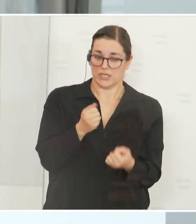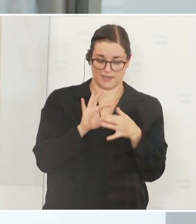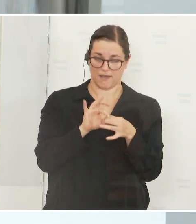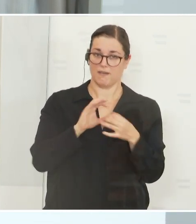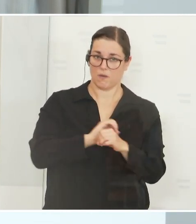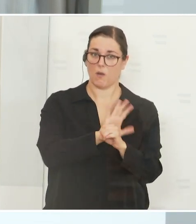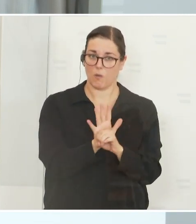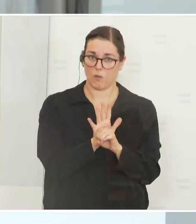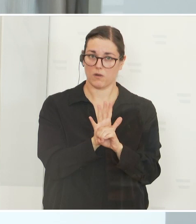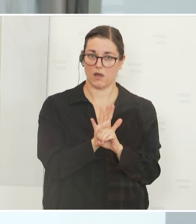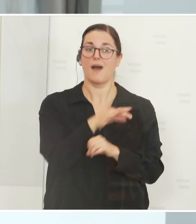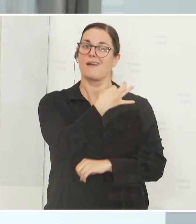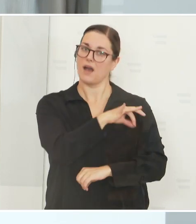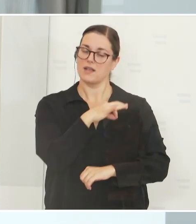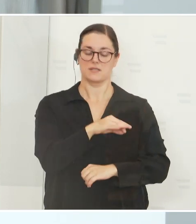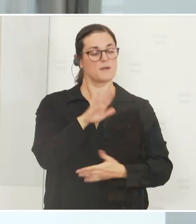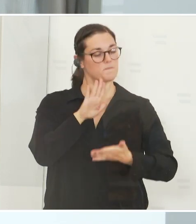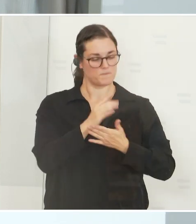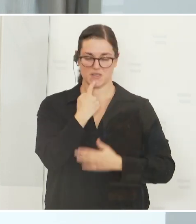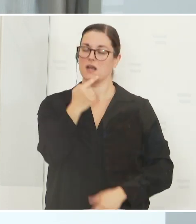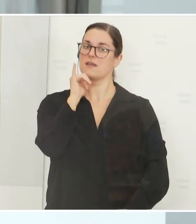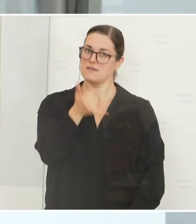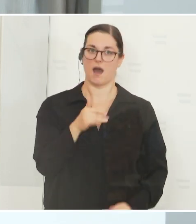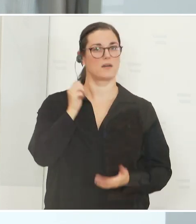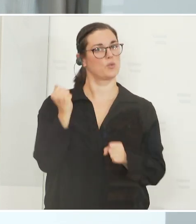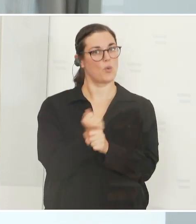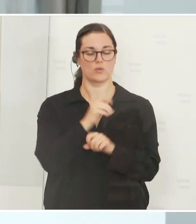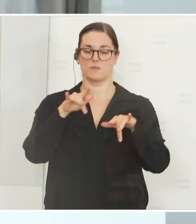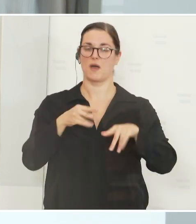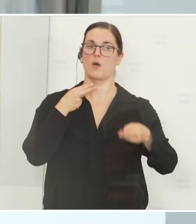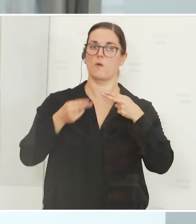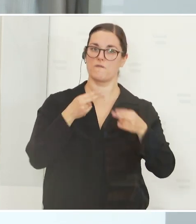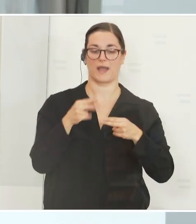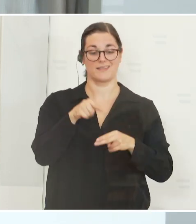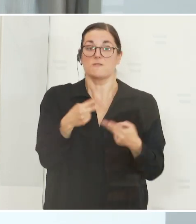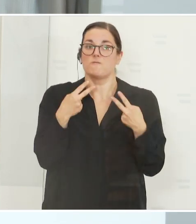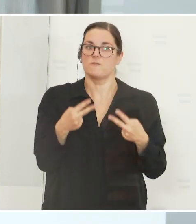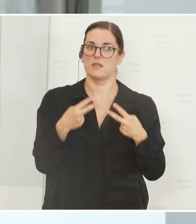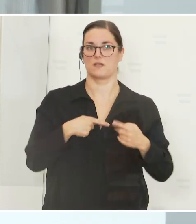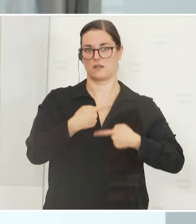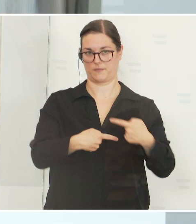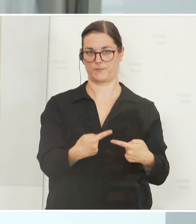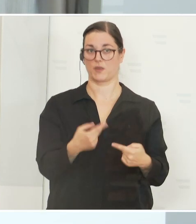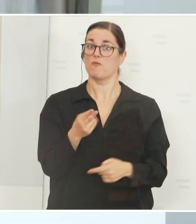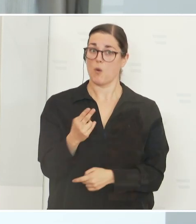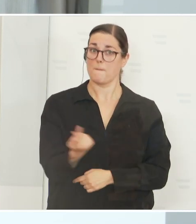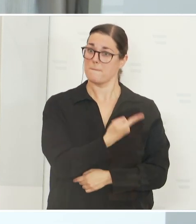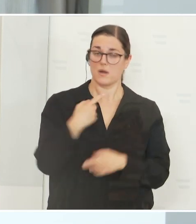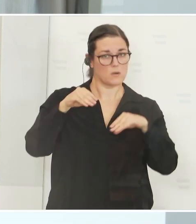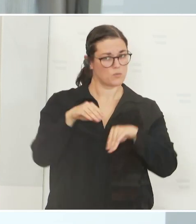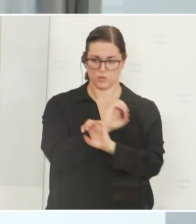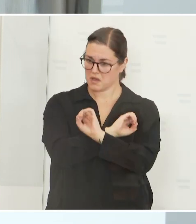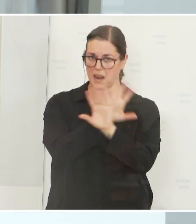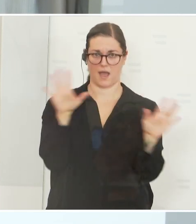the Chancellor maintained this very important conference. Because we need to make it very